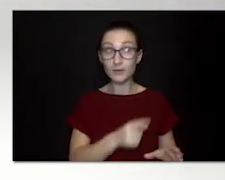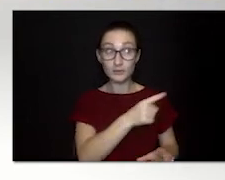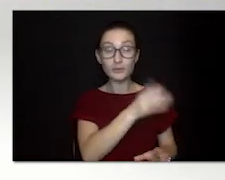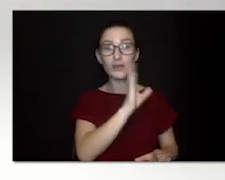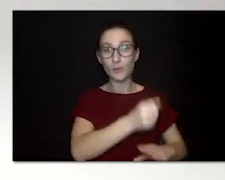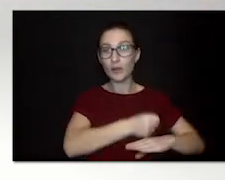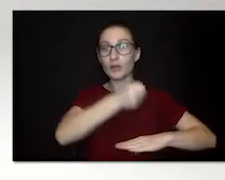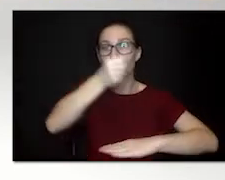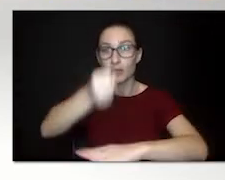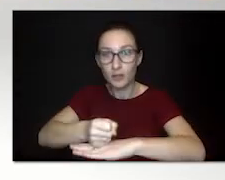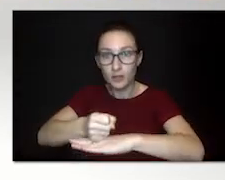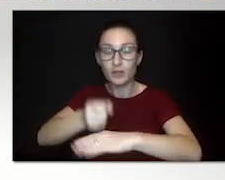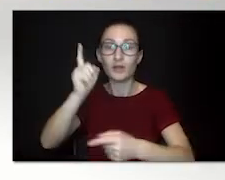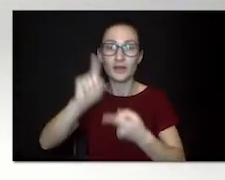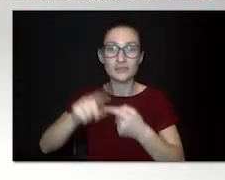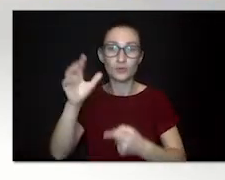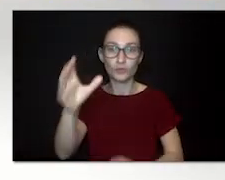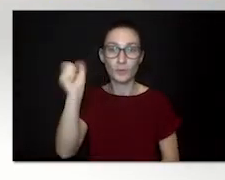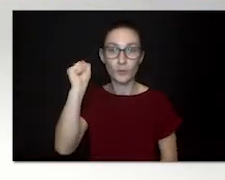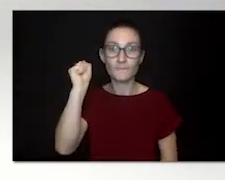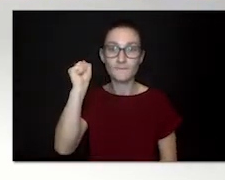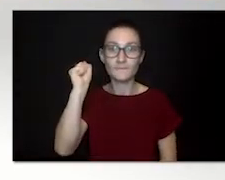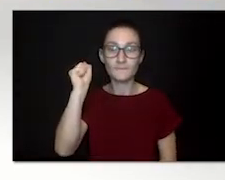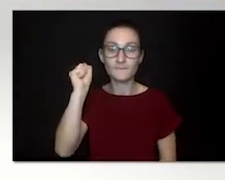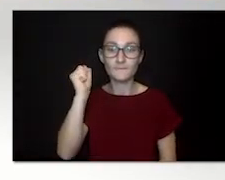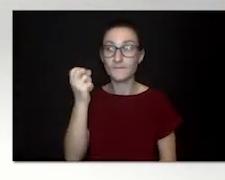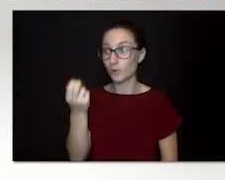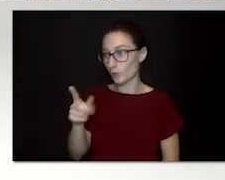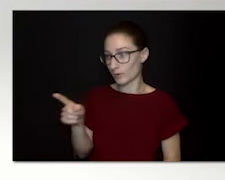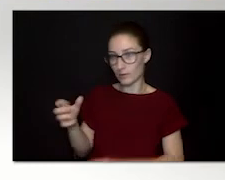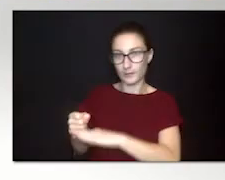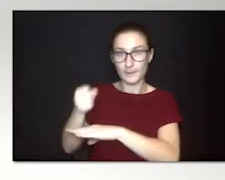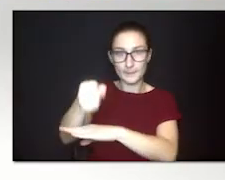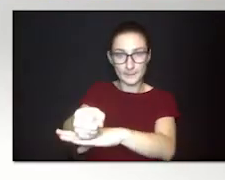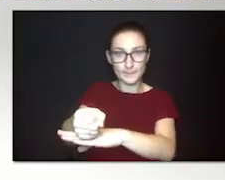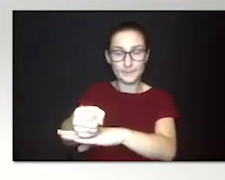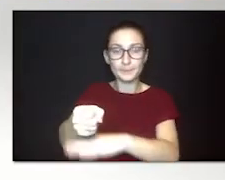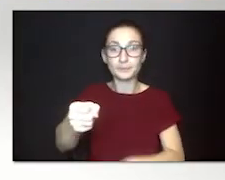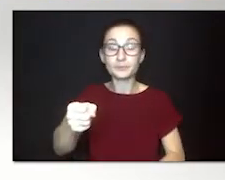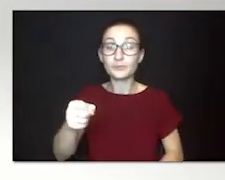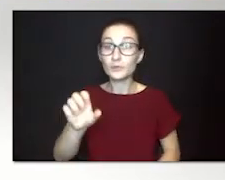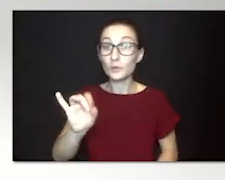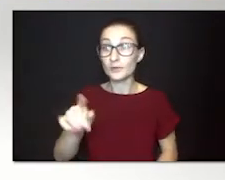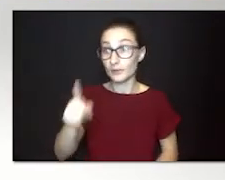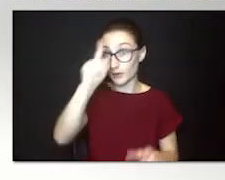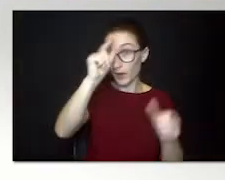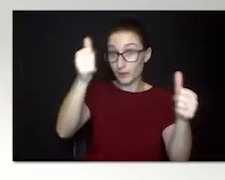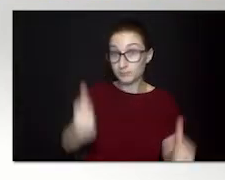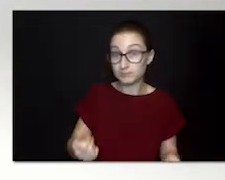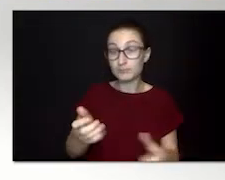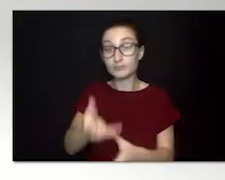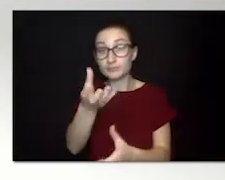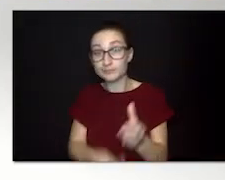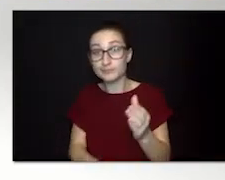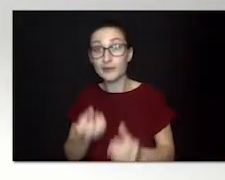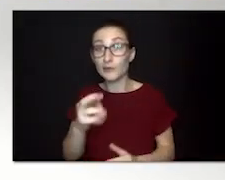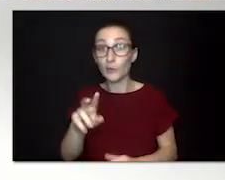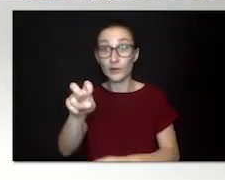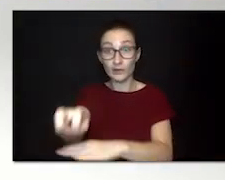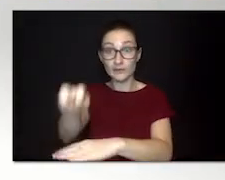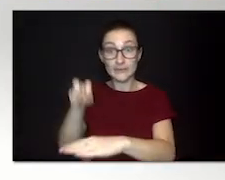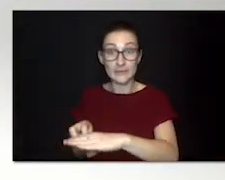they're removed. So it is something that if they voluntarily step down, or once again, they became incapacitated, but once a standby